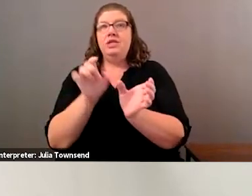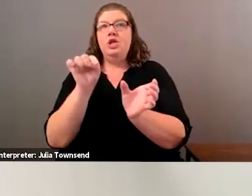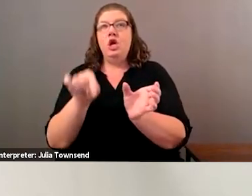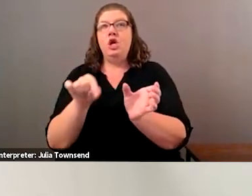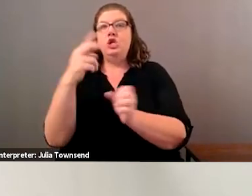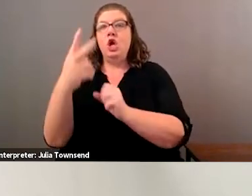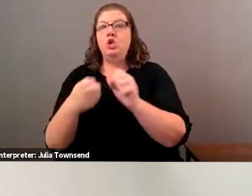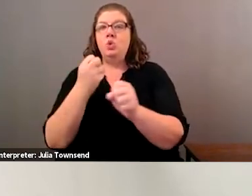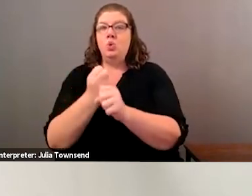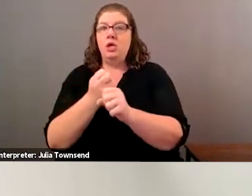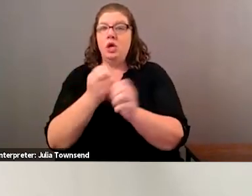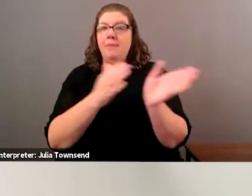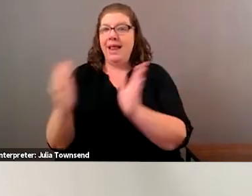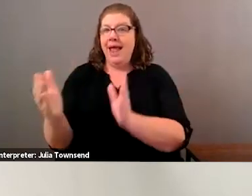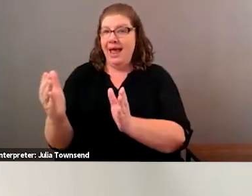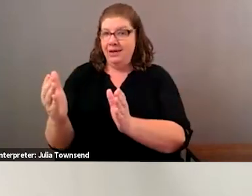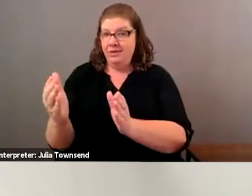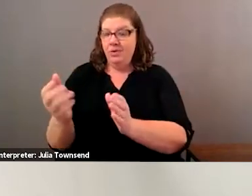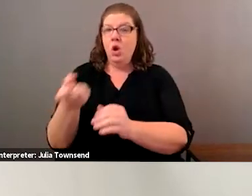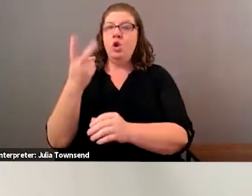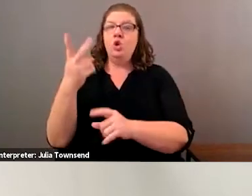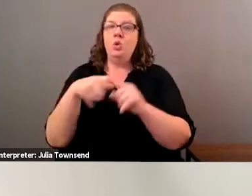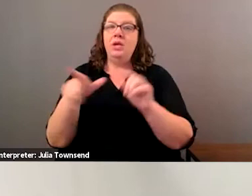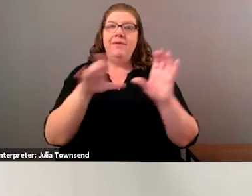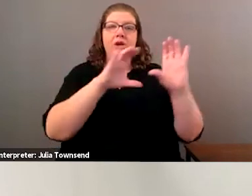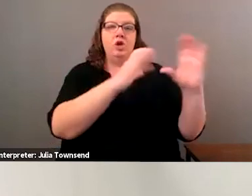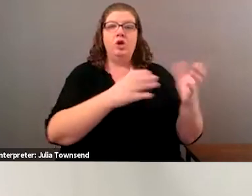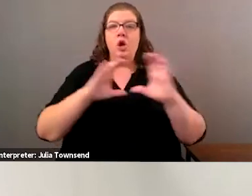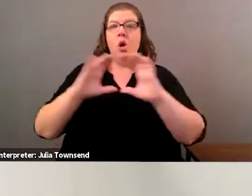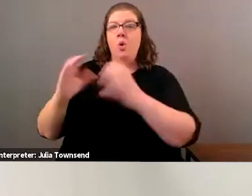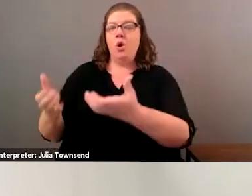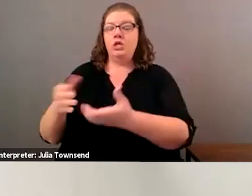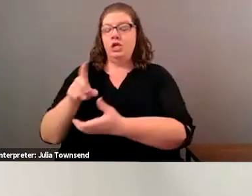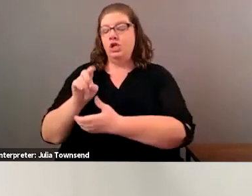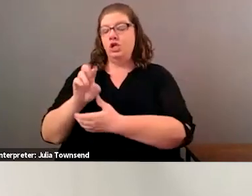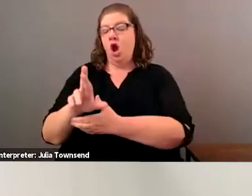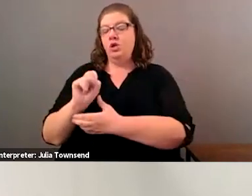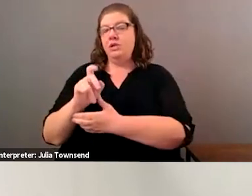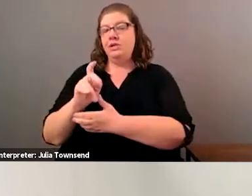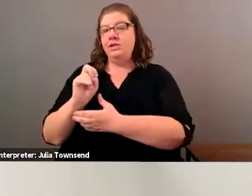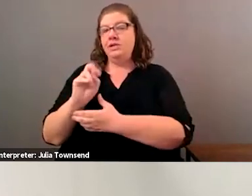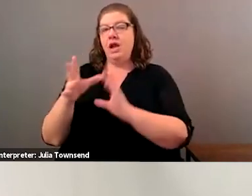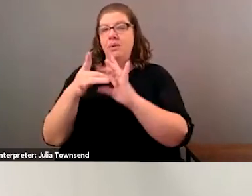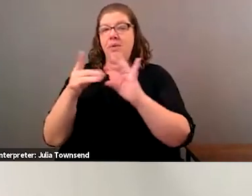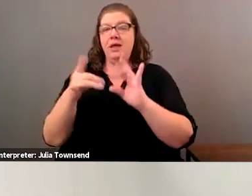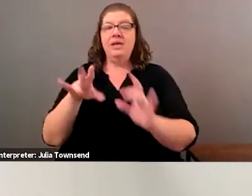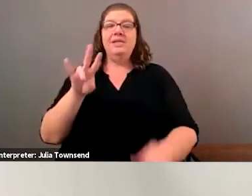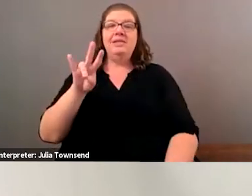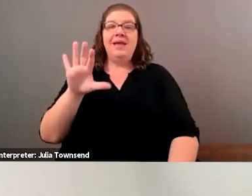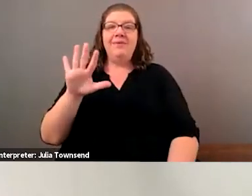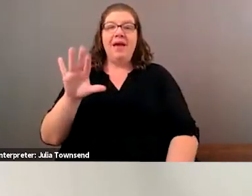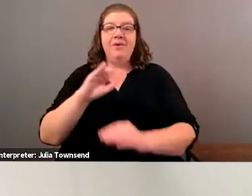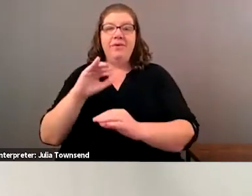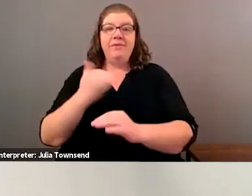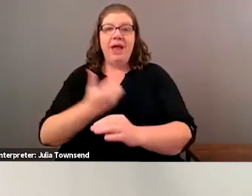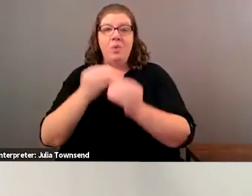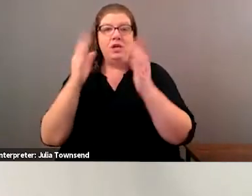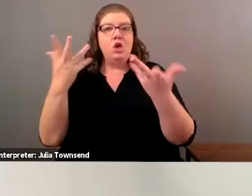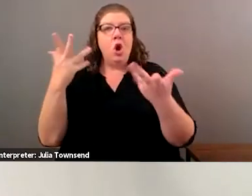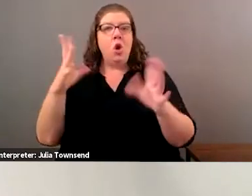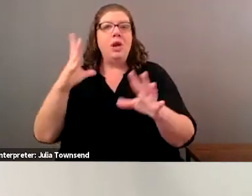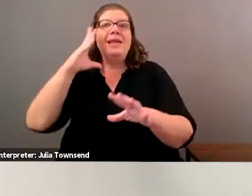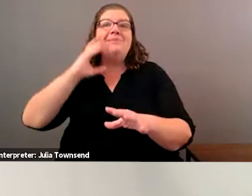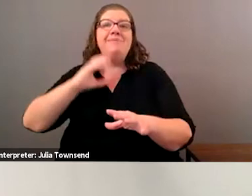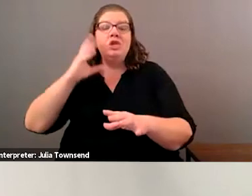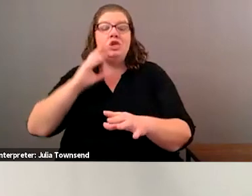two-year plan with two different cohorts, because as Dr. Snyder mentioned, about 75 of our teachers are well experienced with